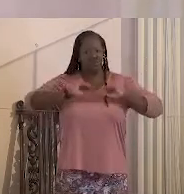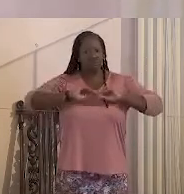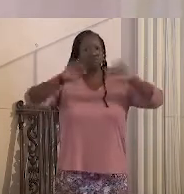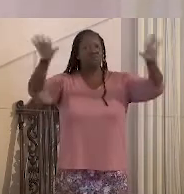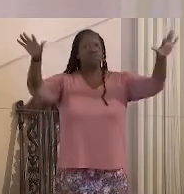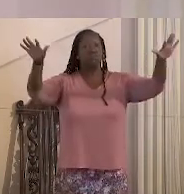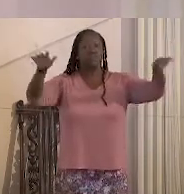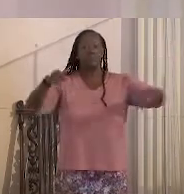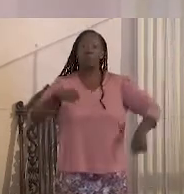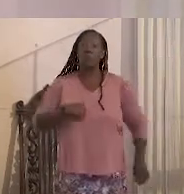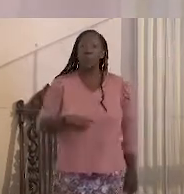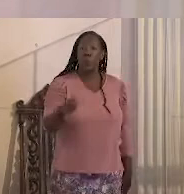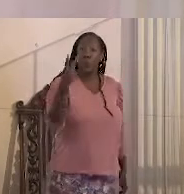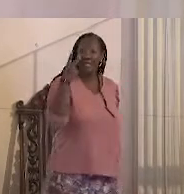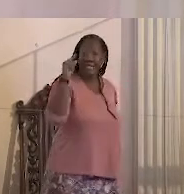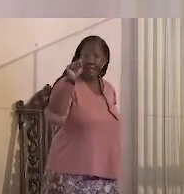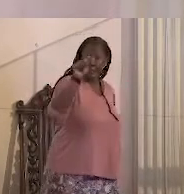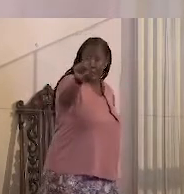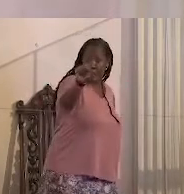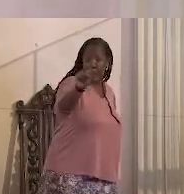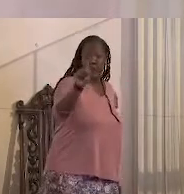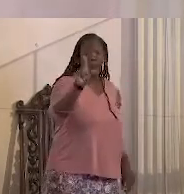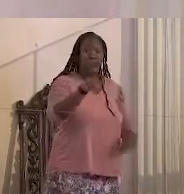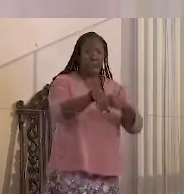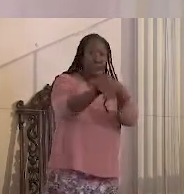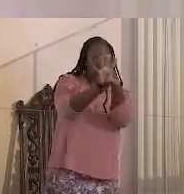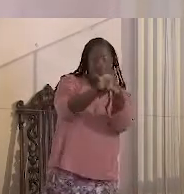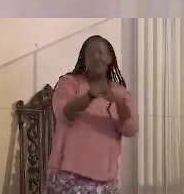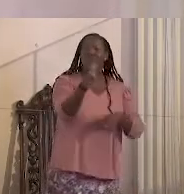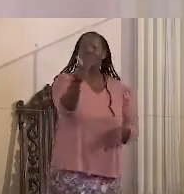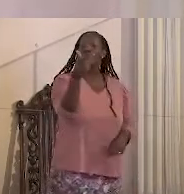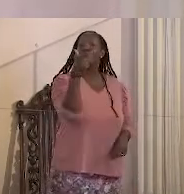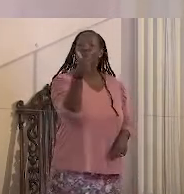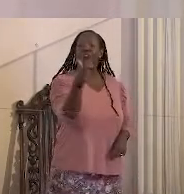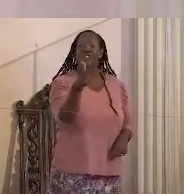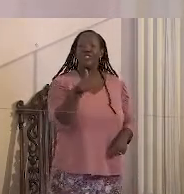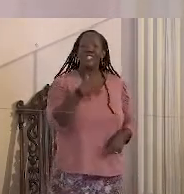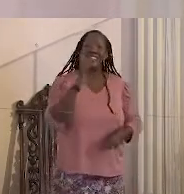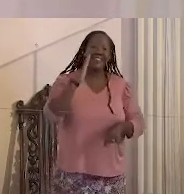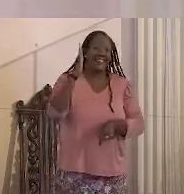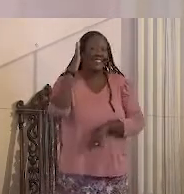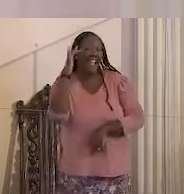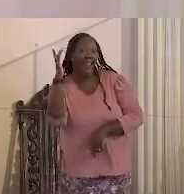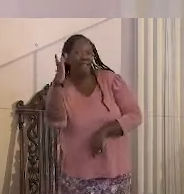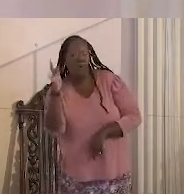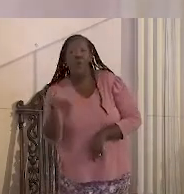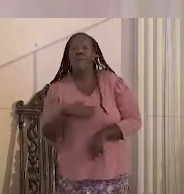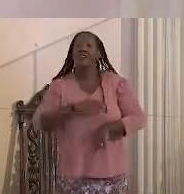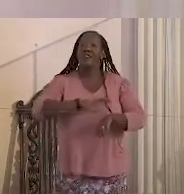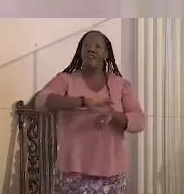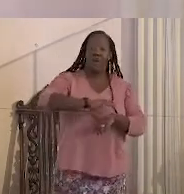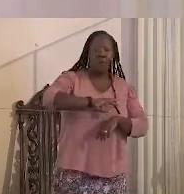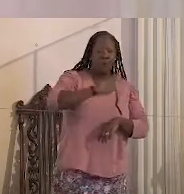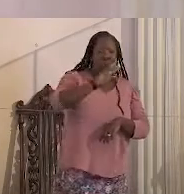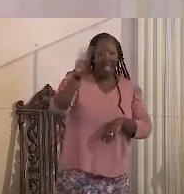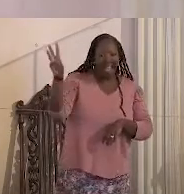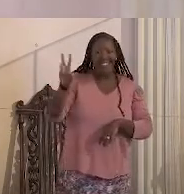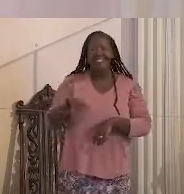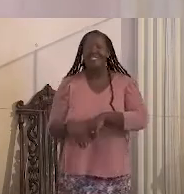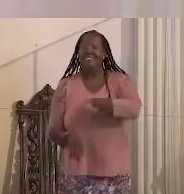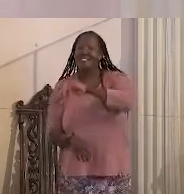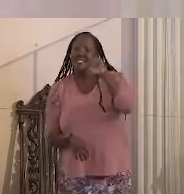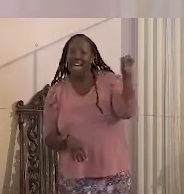We see you, Zoomers, on the West Coast, up and down the Eastern Seaboard, the South,